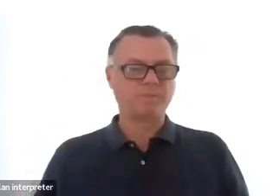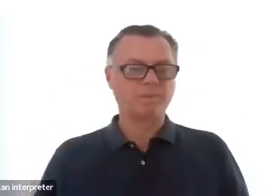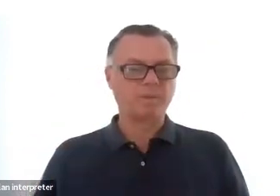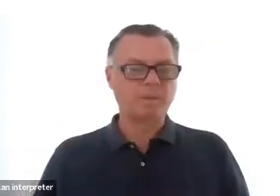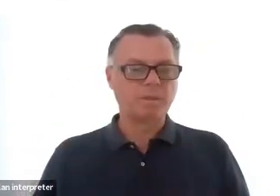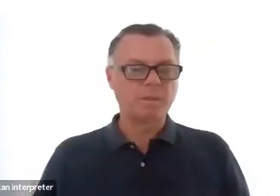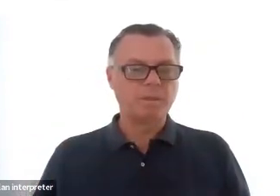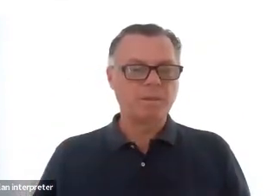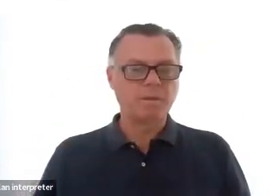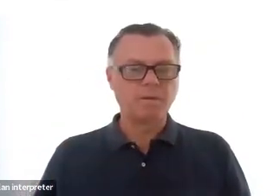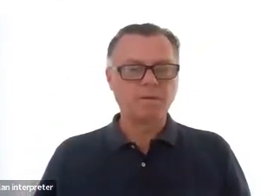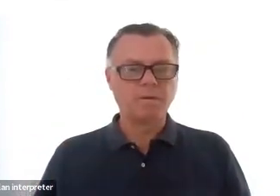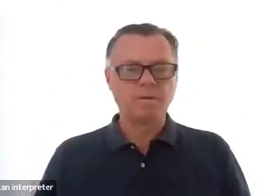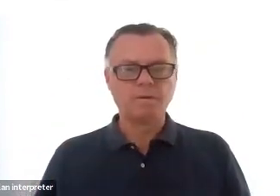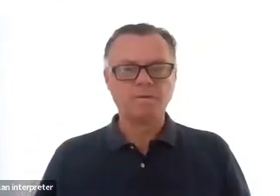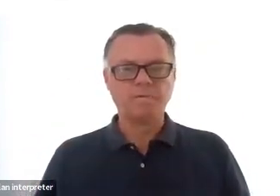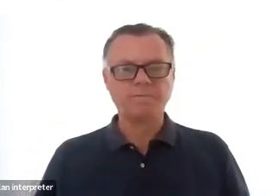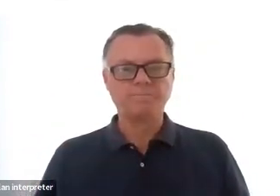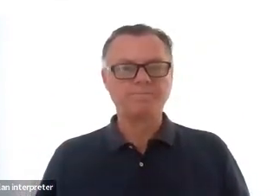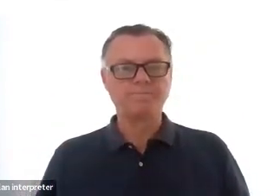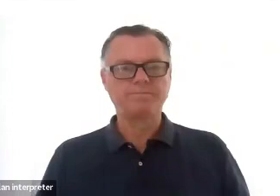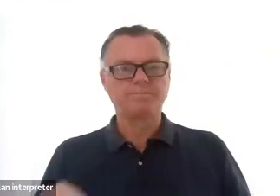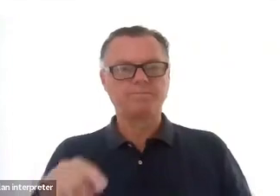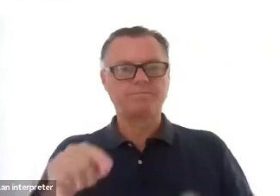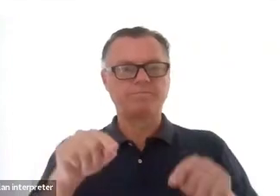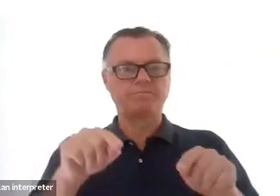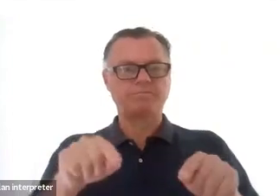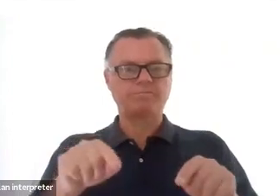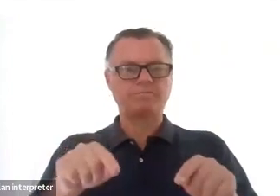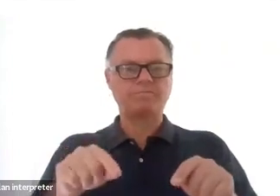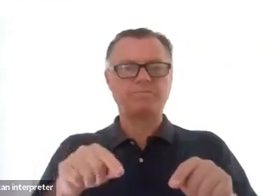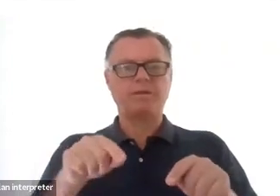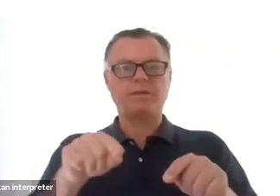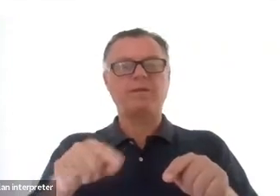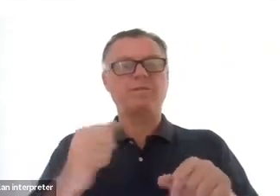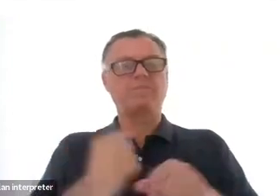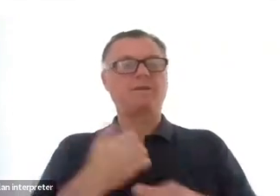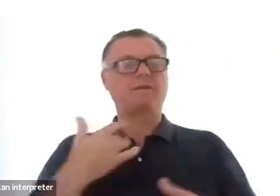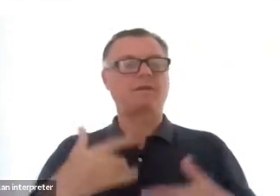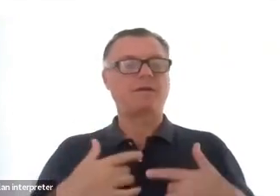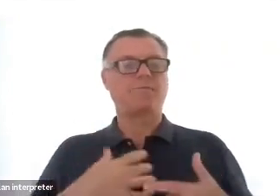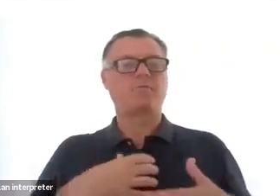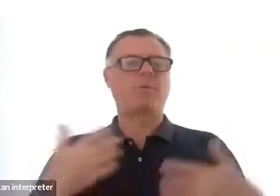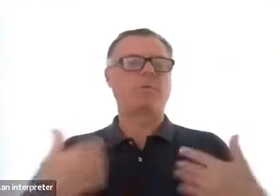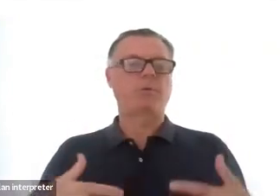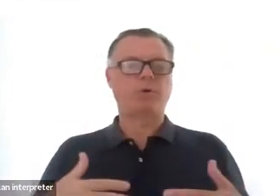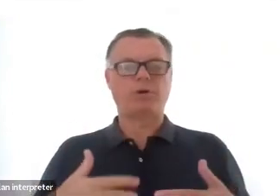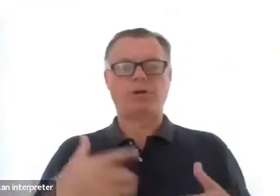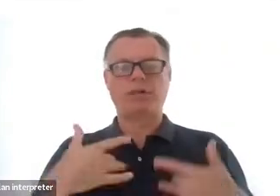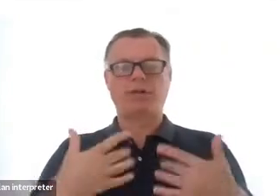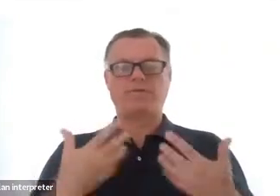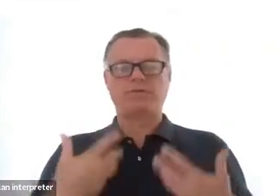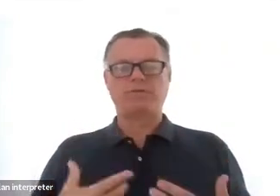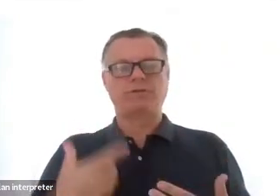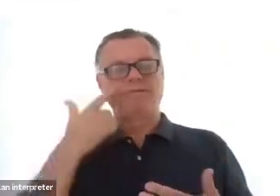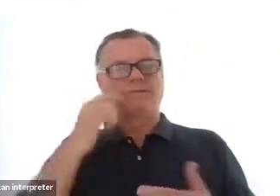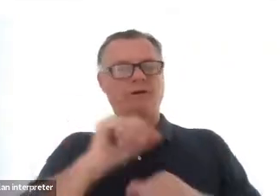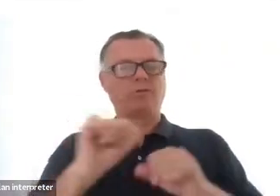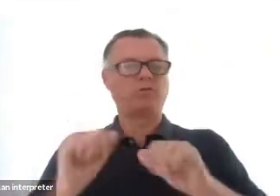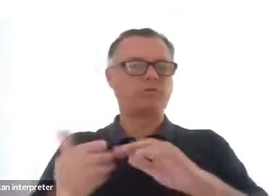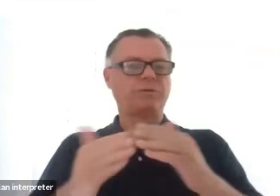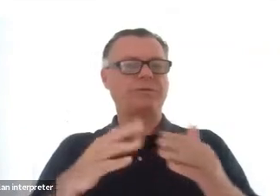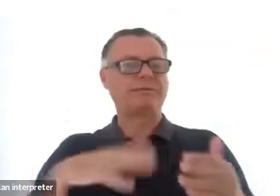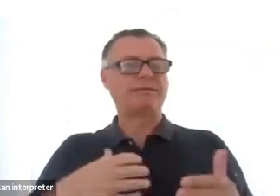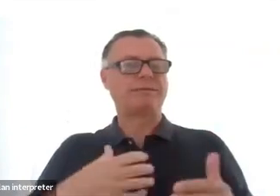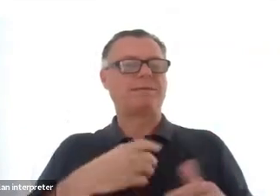love for showing us why belonging matters. These founders are building the spaces that make life richer, and their asks are about reach, finding the communities who need the most